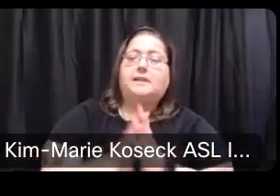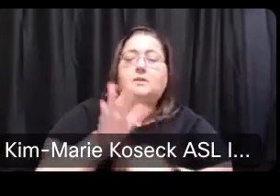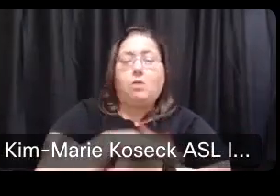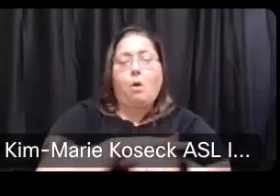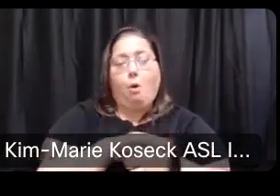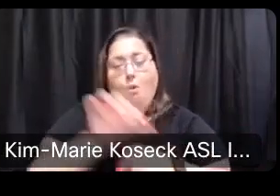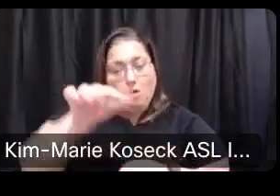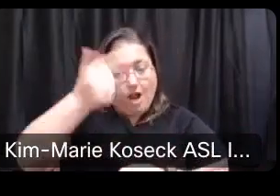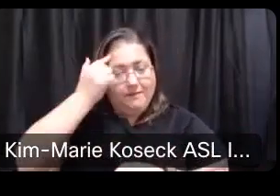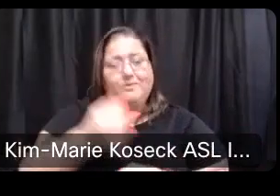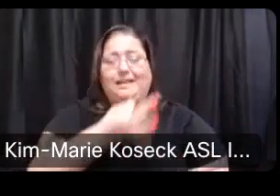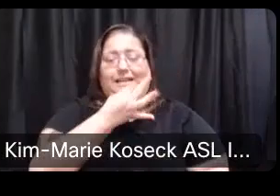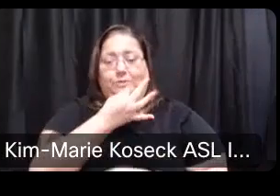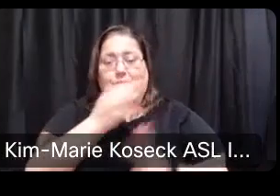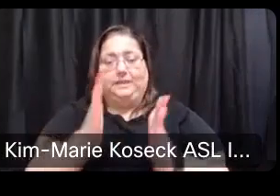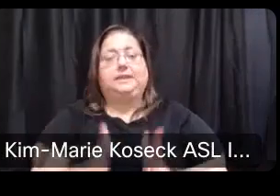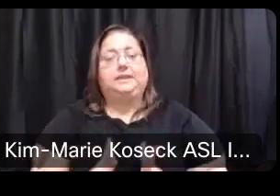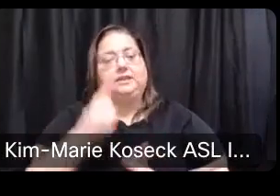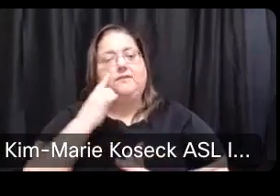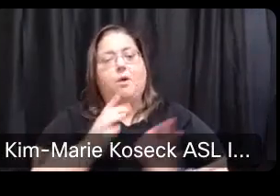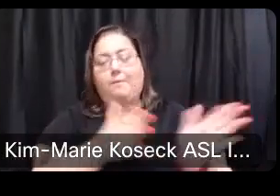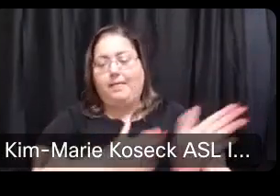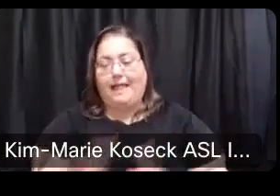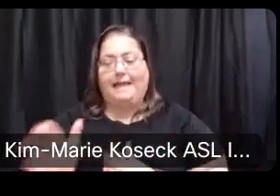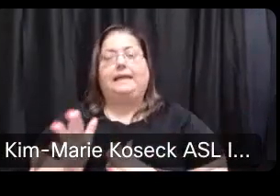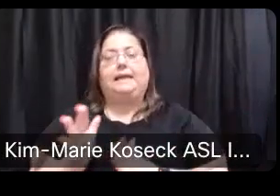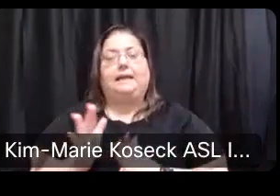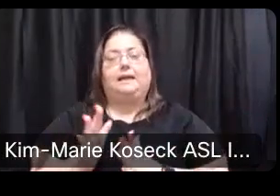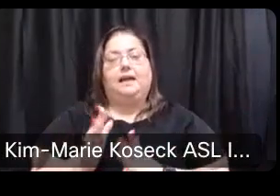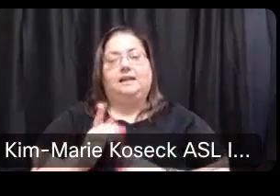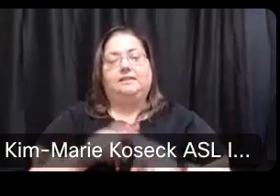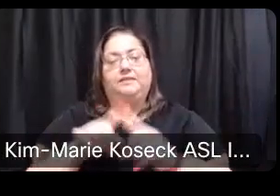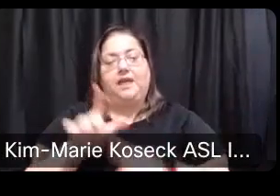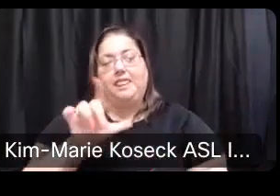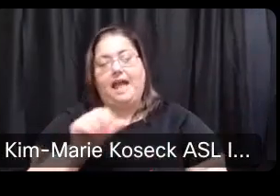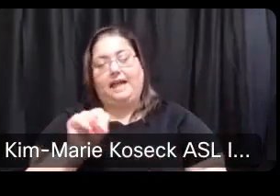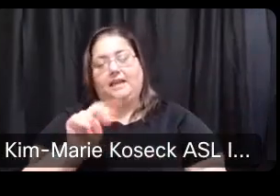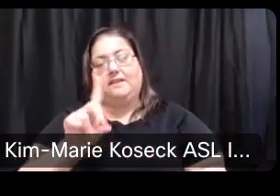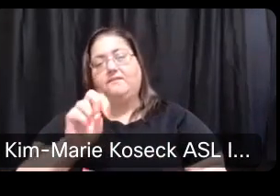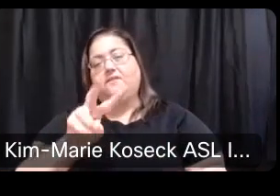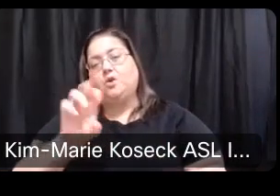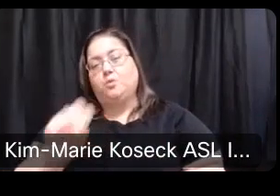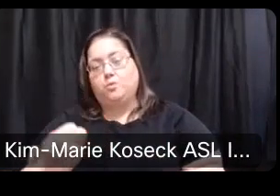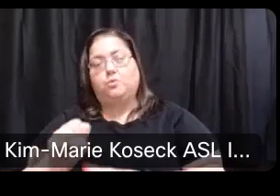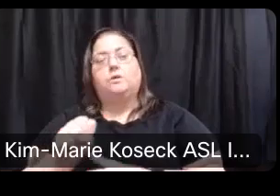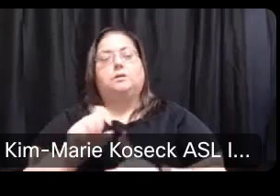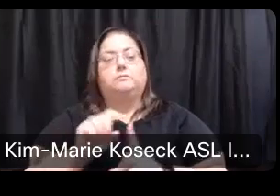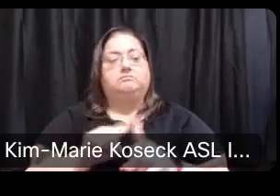for expertise on local planning and land use issues. Next slide.